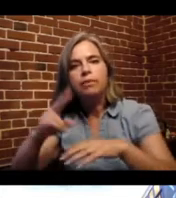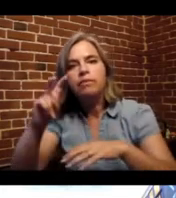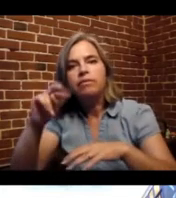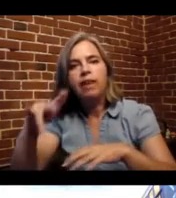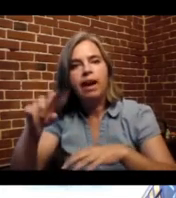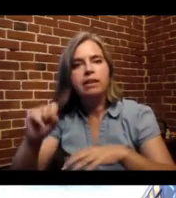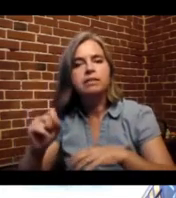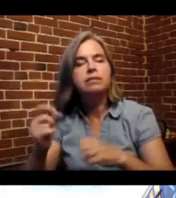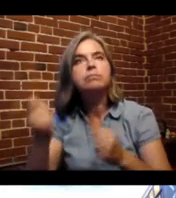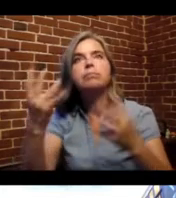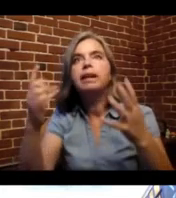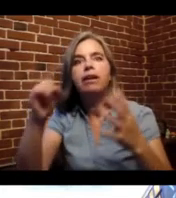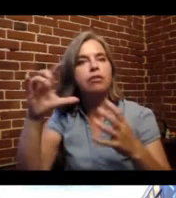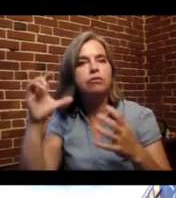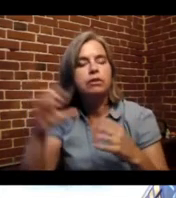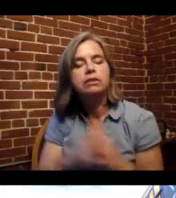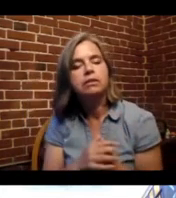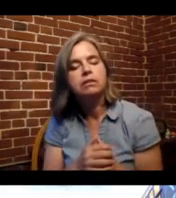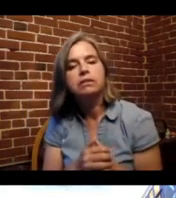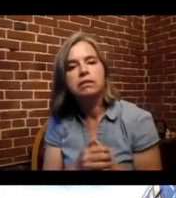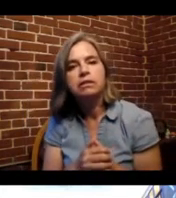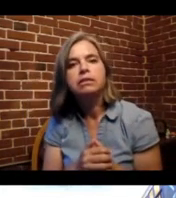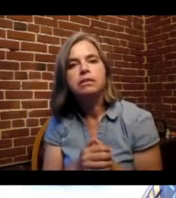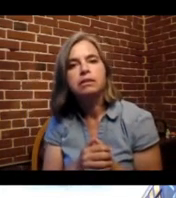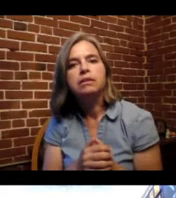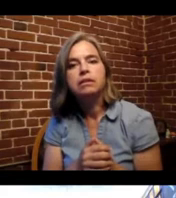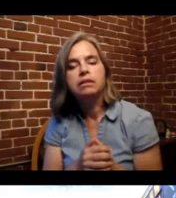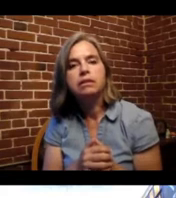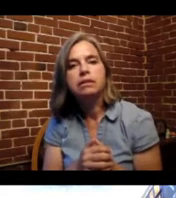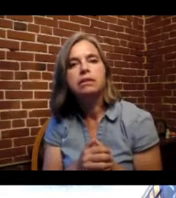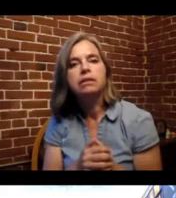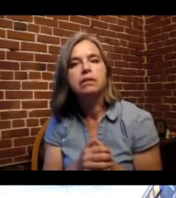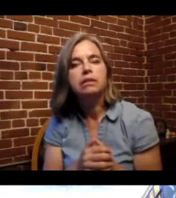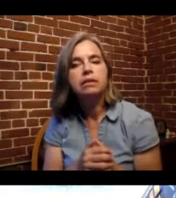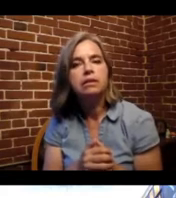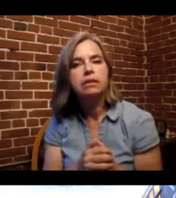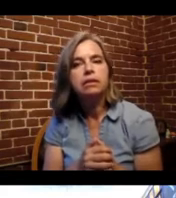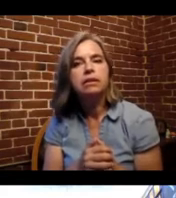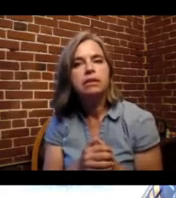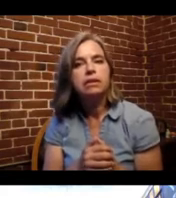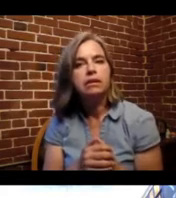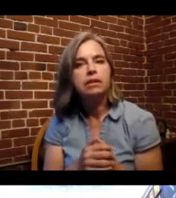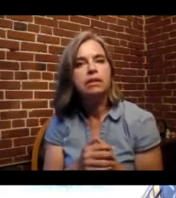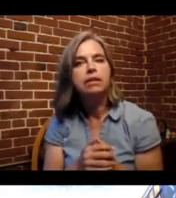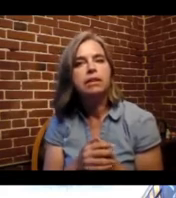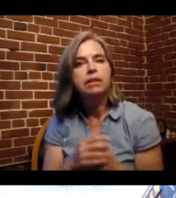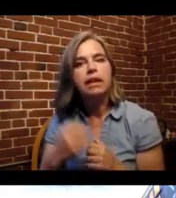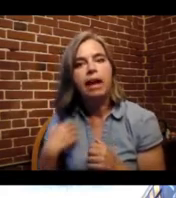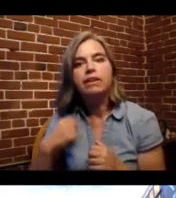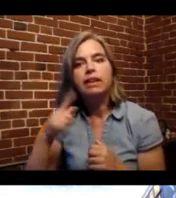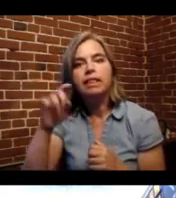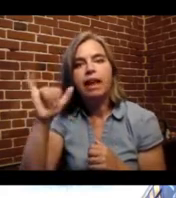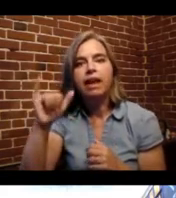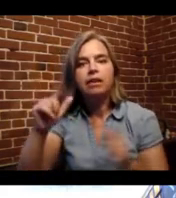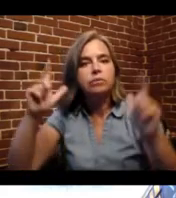hundreds. But the magic of having Lei's photography, which she's taken hundreds